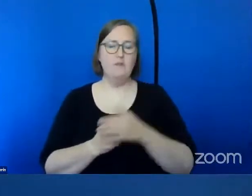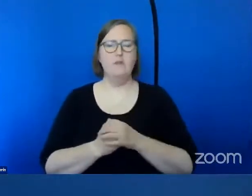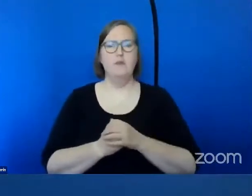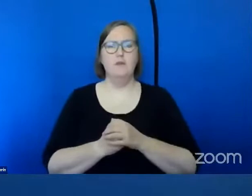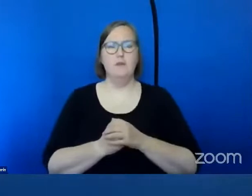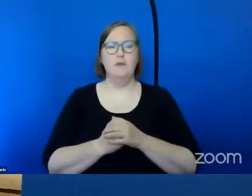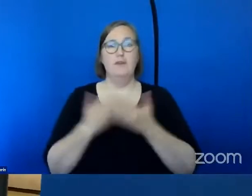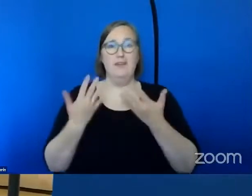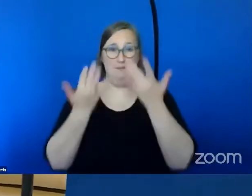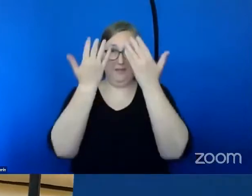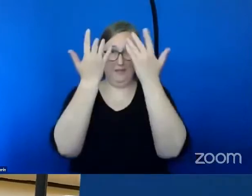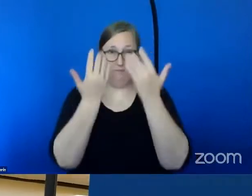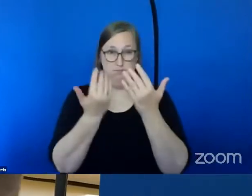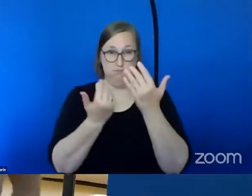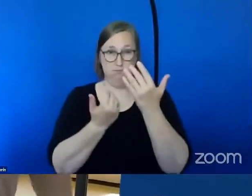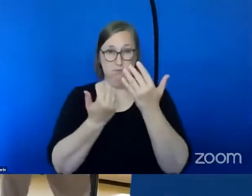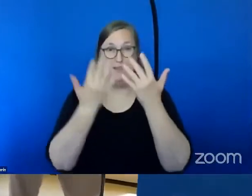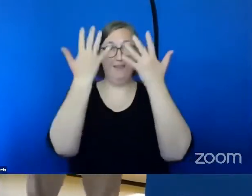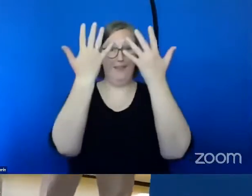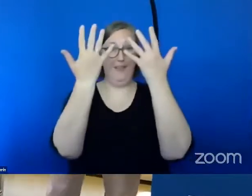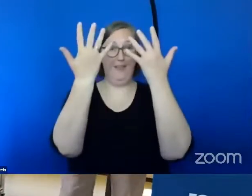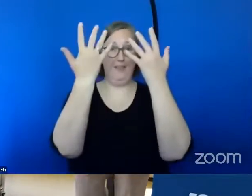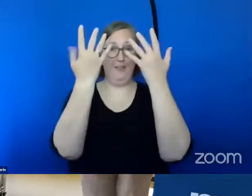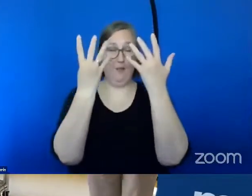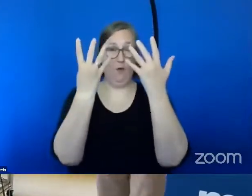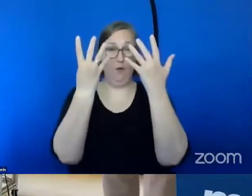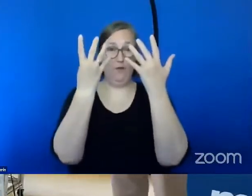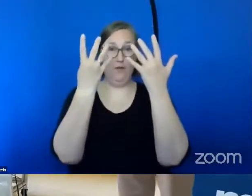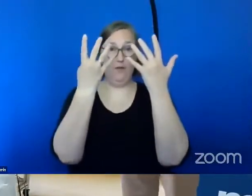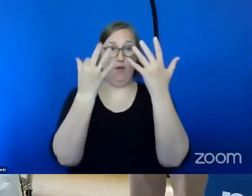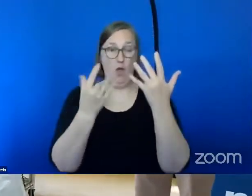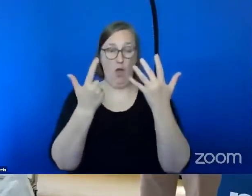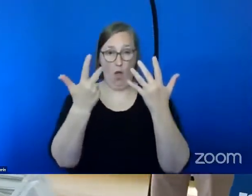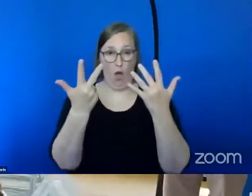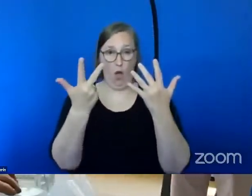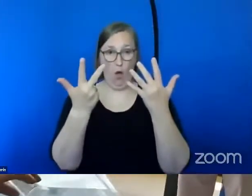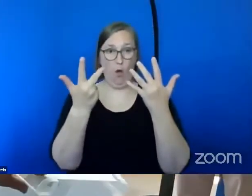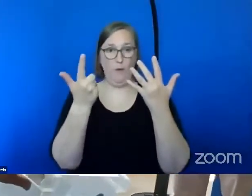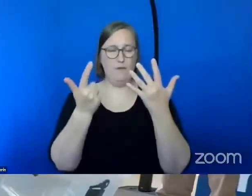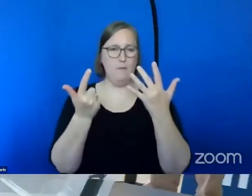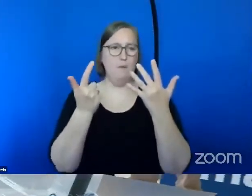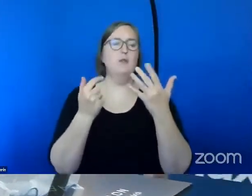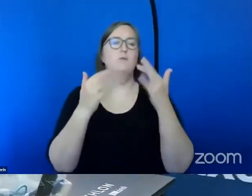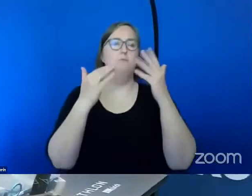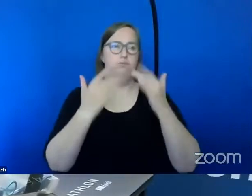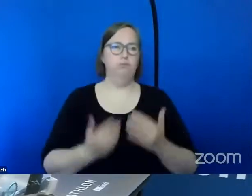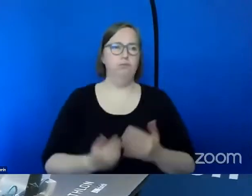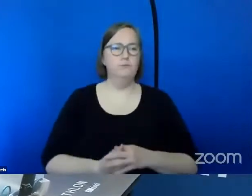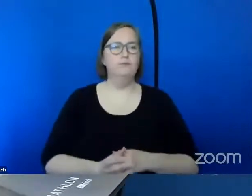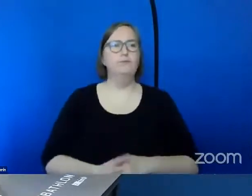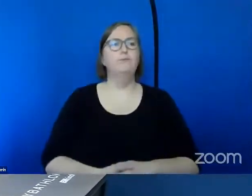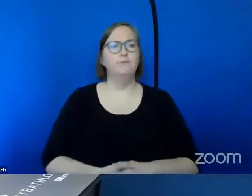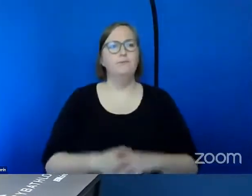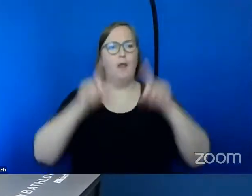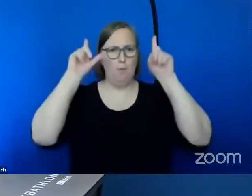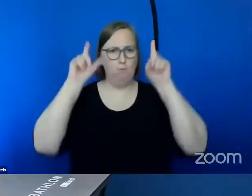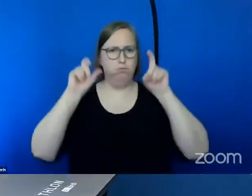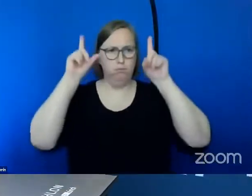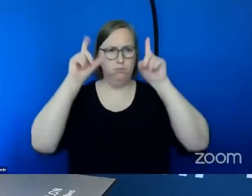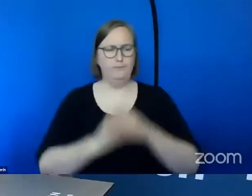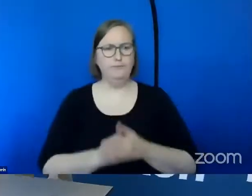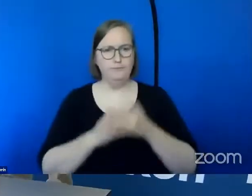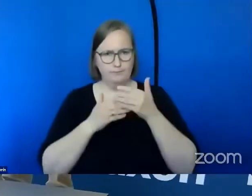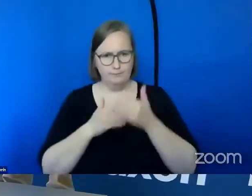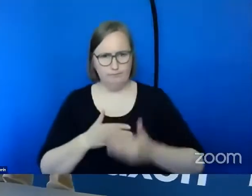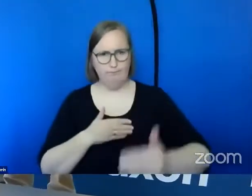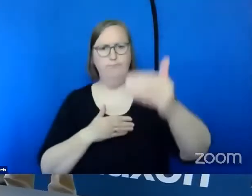goes. Takes a grip on the corner of the box. A half turn, gently, carefully, slowly, and